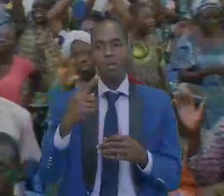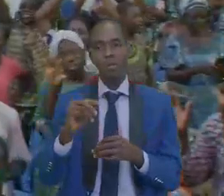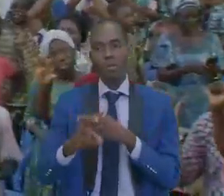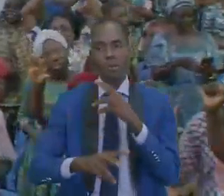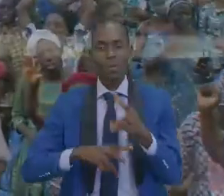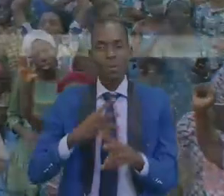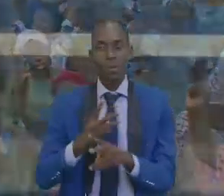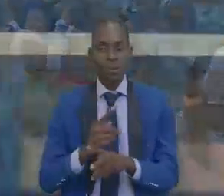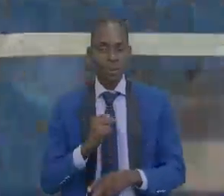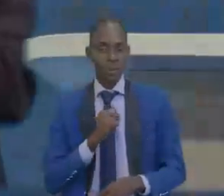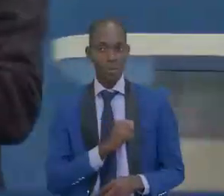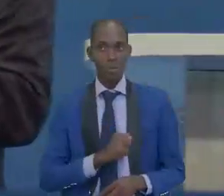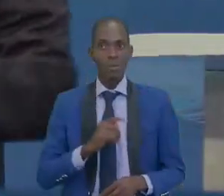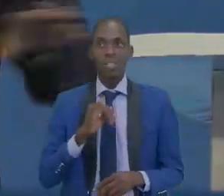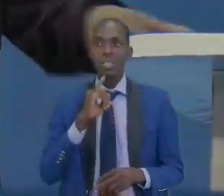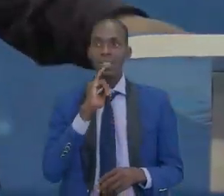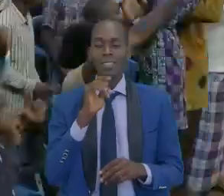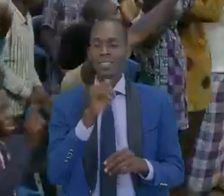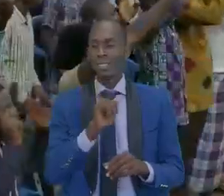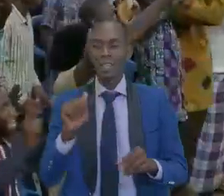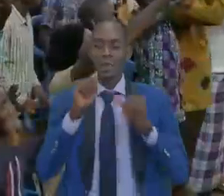Togo is a blessing to the world.